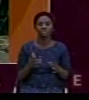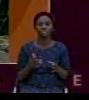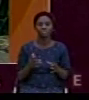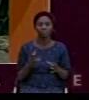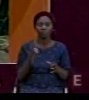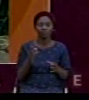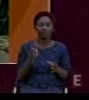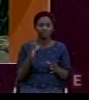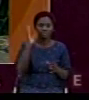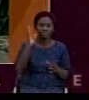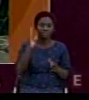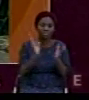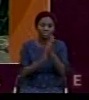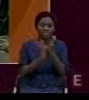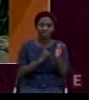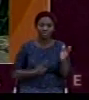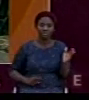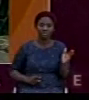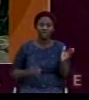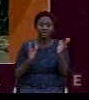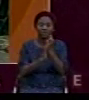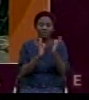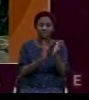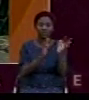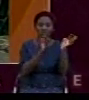Lord. Praise Jesus.